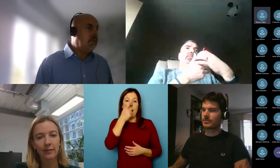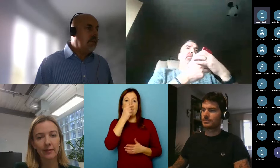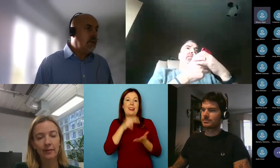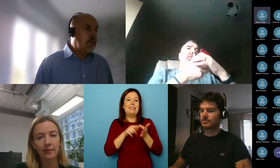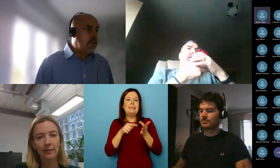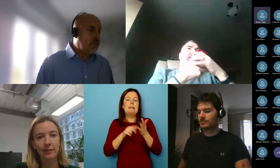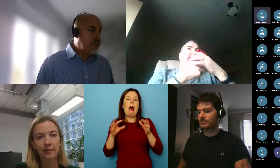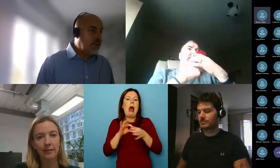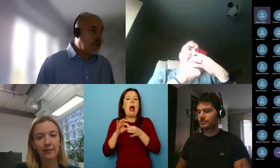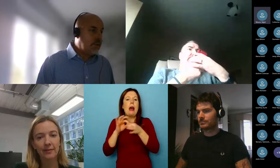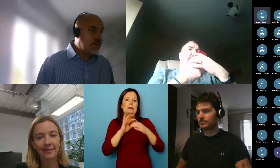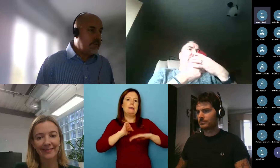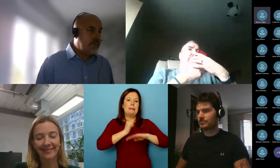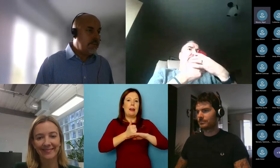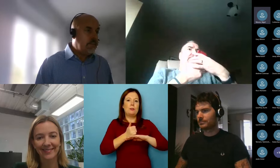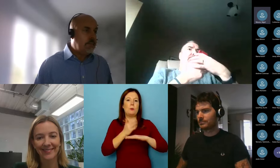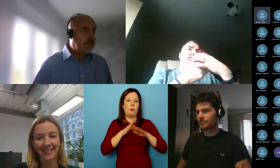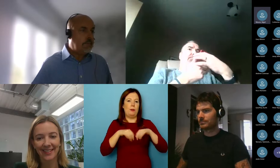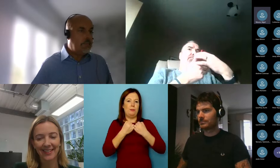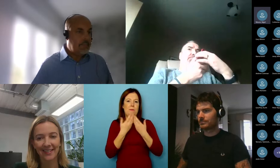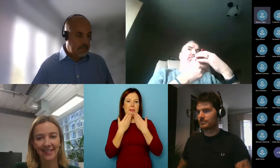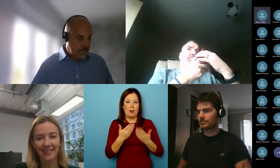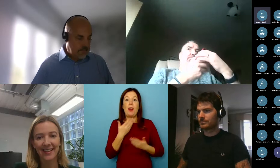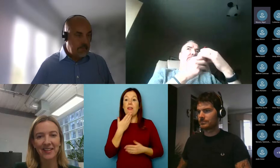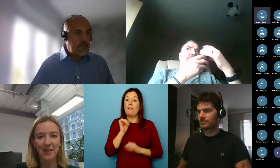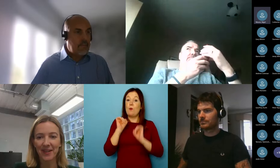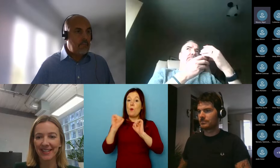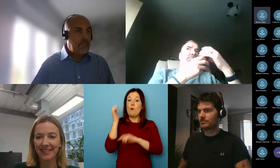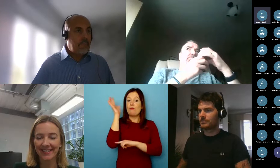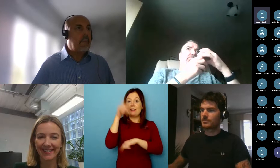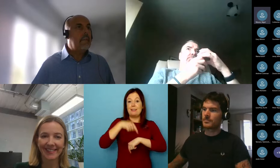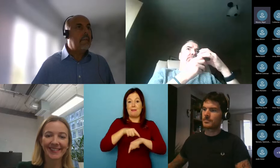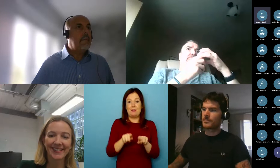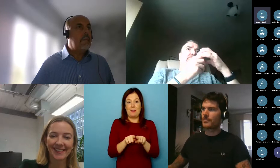for us today. And thanks to presenters.